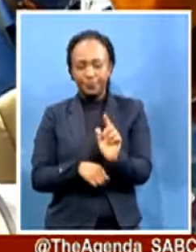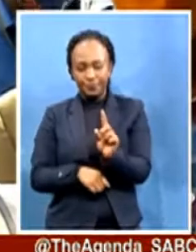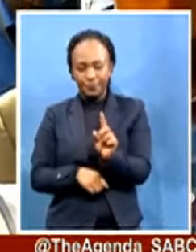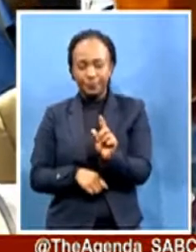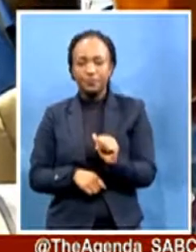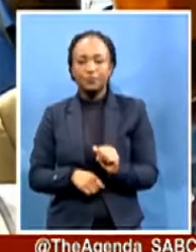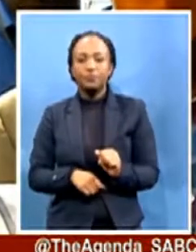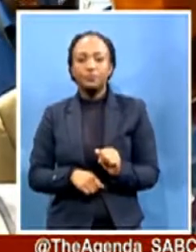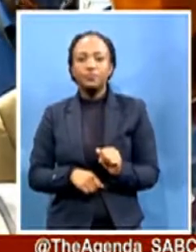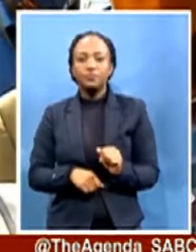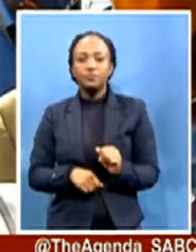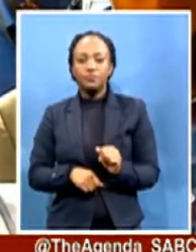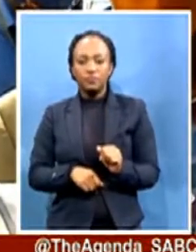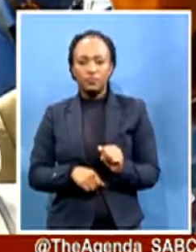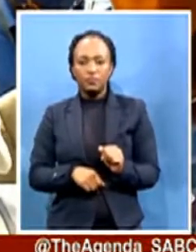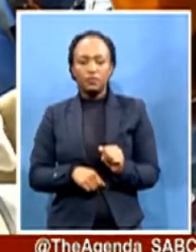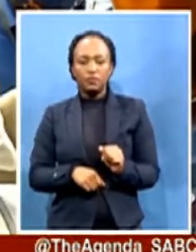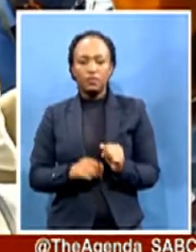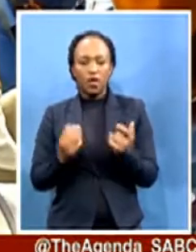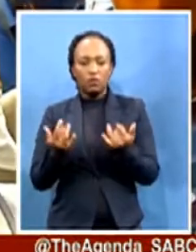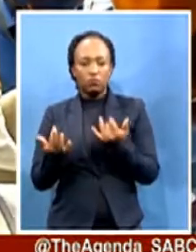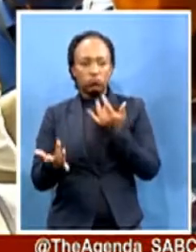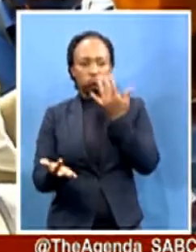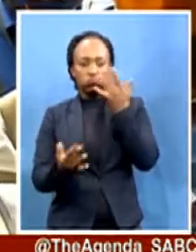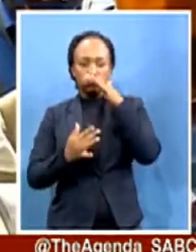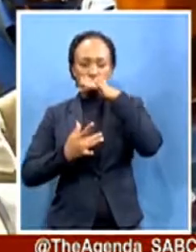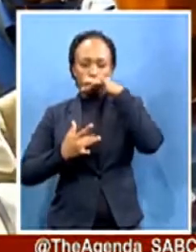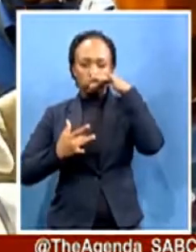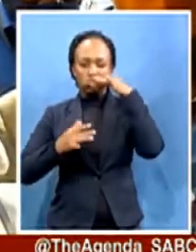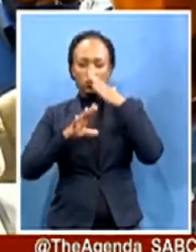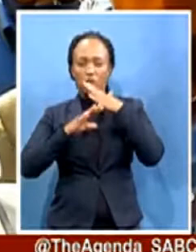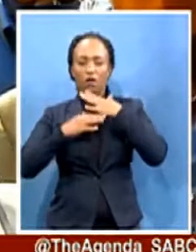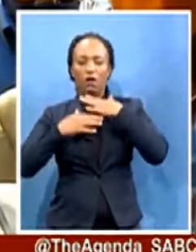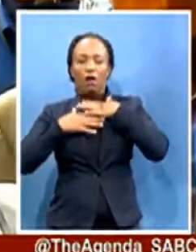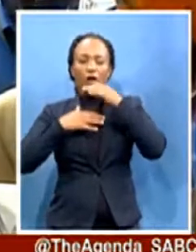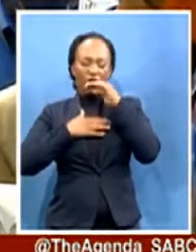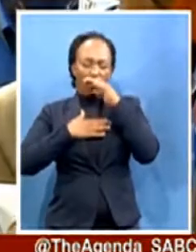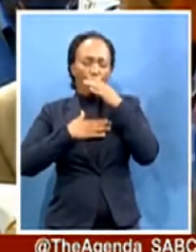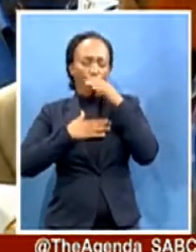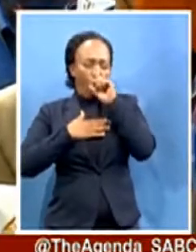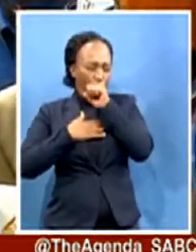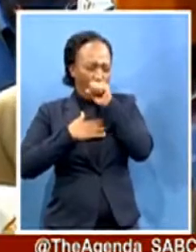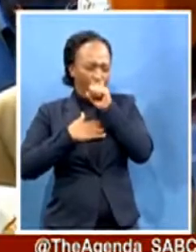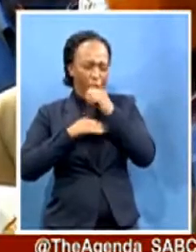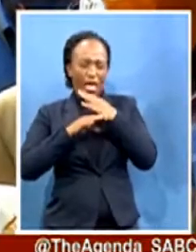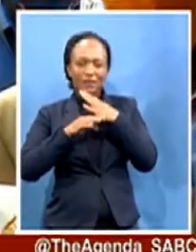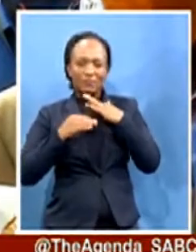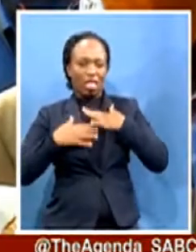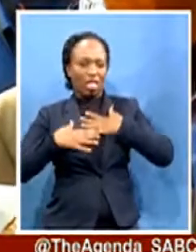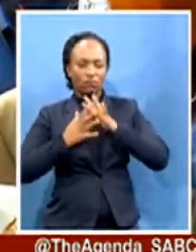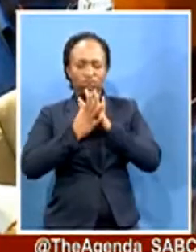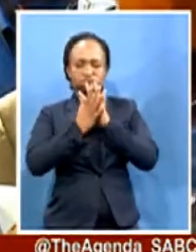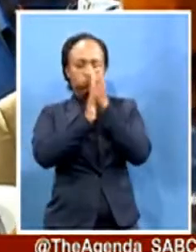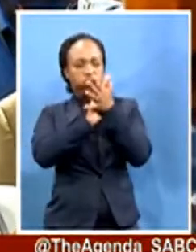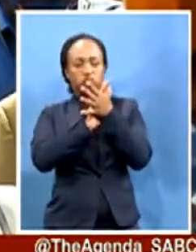smokeless suffocation, where you first get what we call the gas, the fumes that come from the